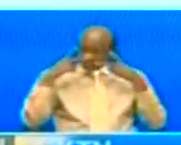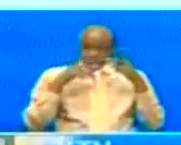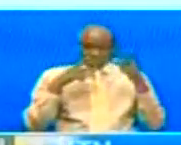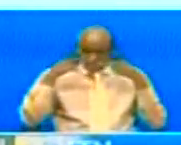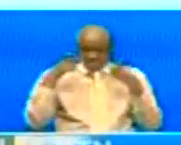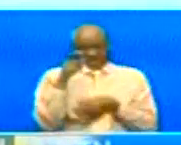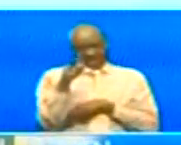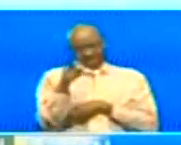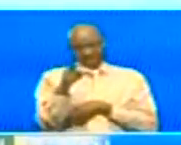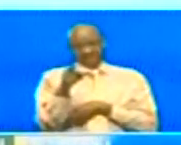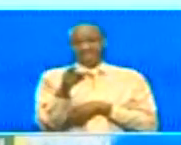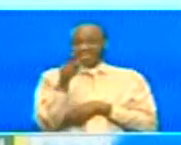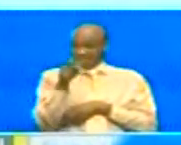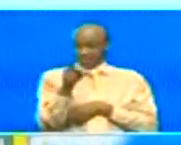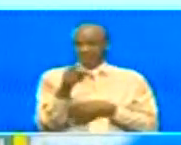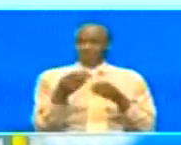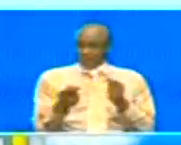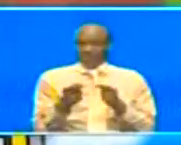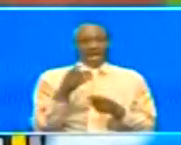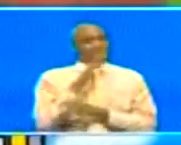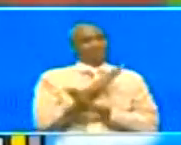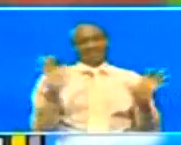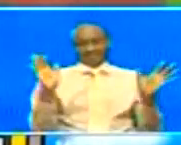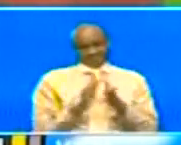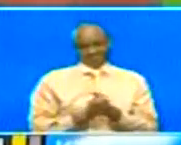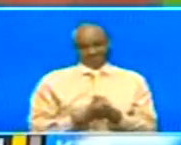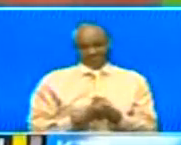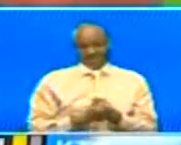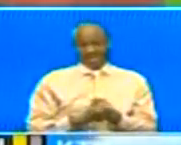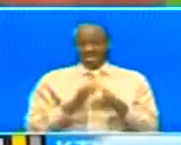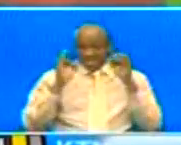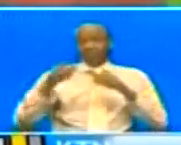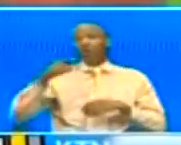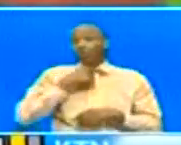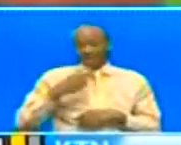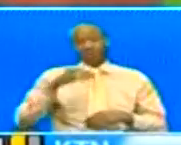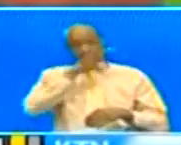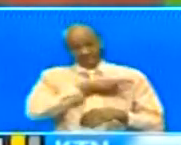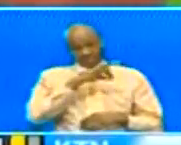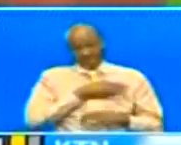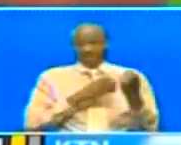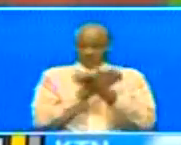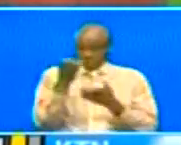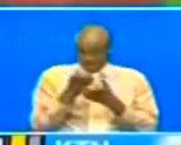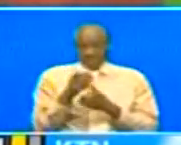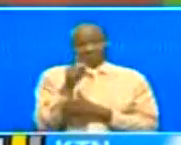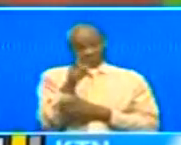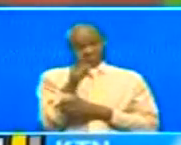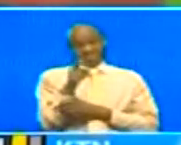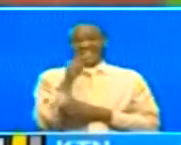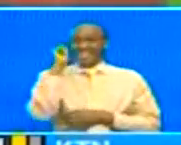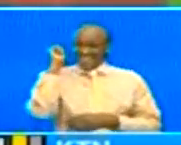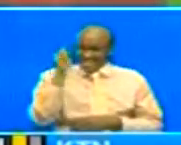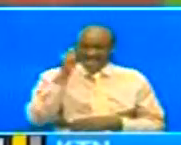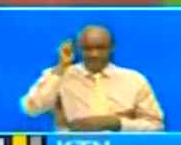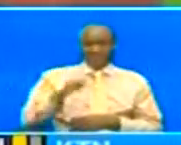then we are often taking off. To reap the benefits of economic diplomacy, analysts say Kenya